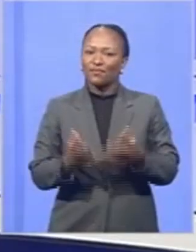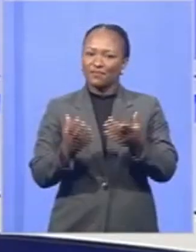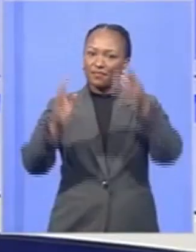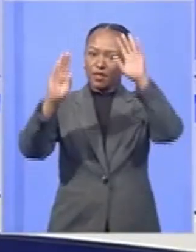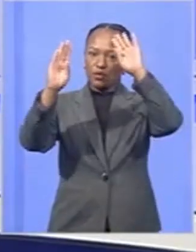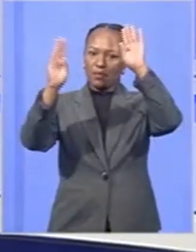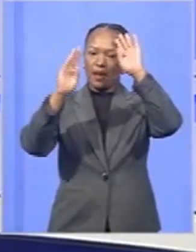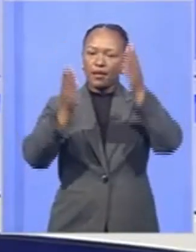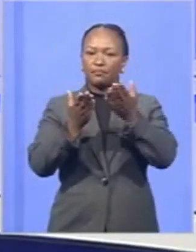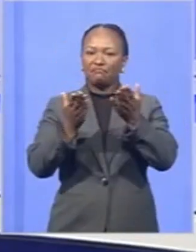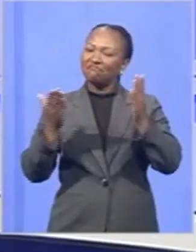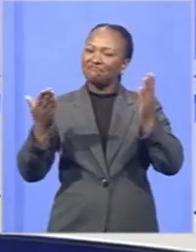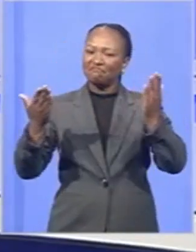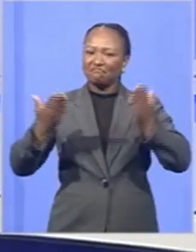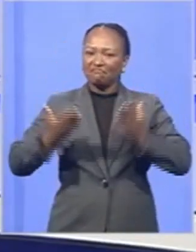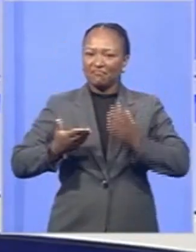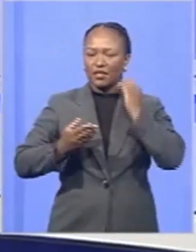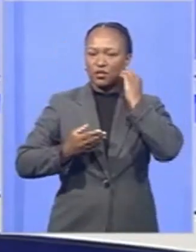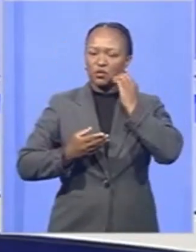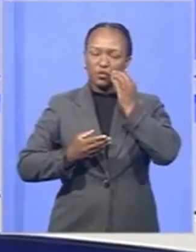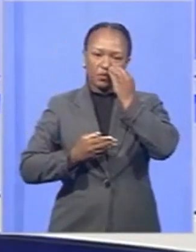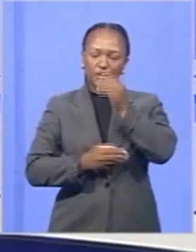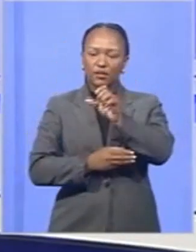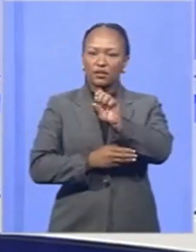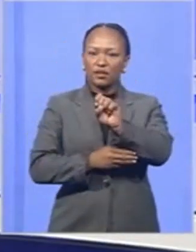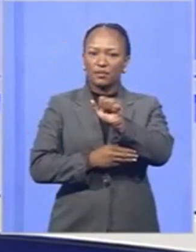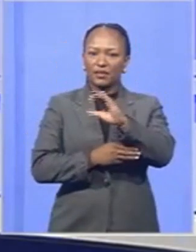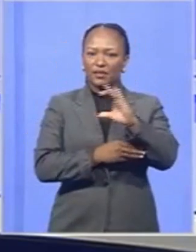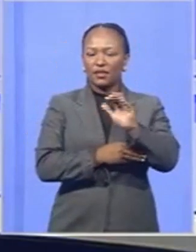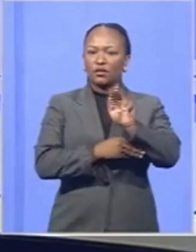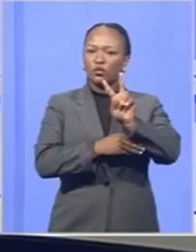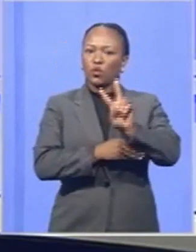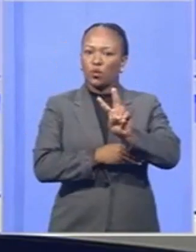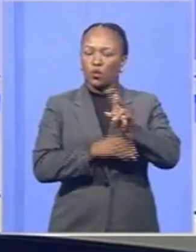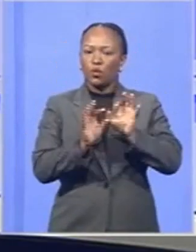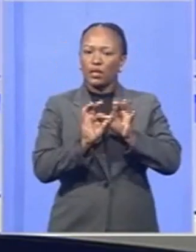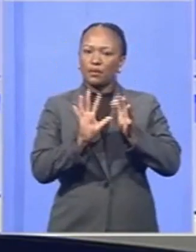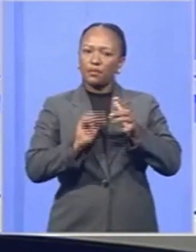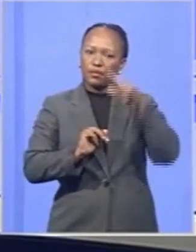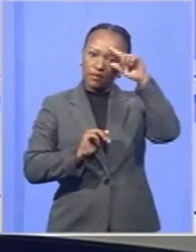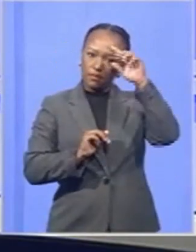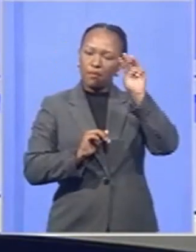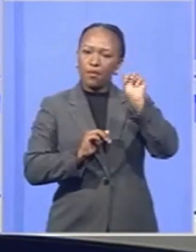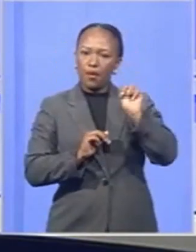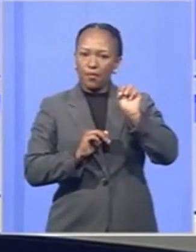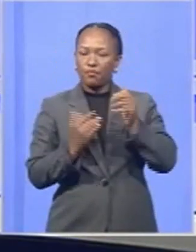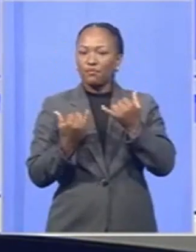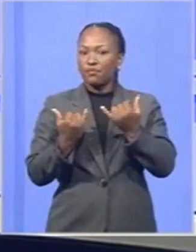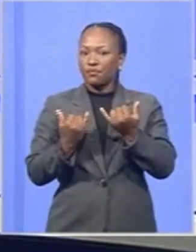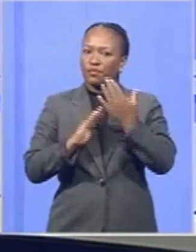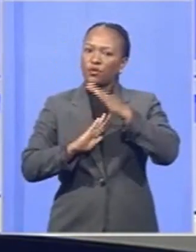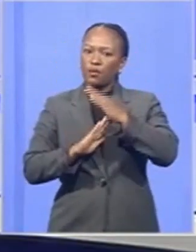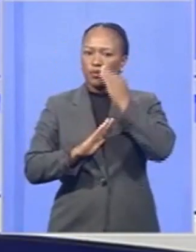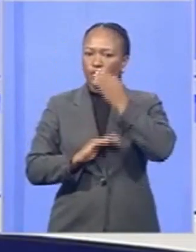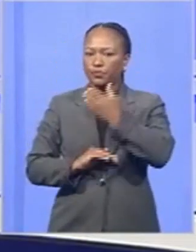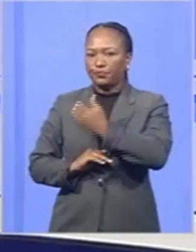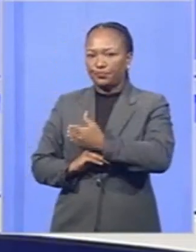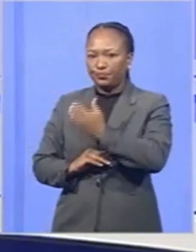Dumelang baheso la moetswe kgasong ena ya ditaba tsa Sesotho SABC2 puong ya matsoho ke tsamaya le Mphoteme empa ha re di thakgole ka dihlooho tsa